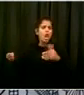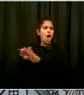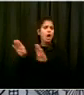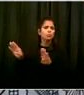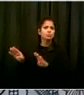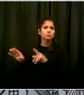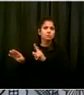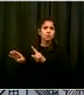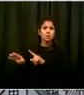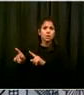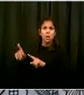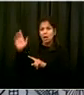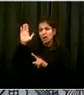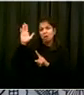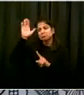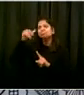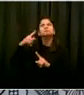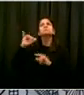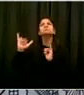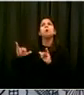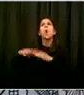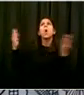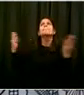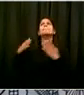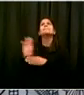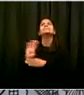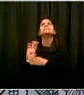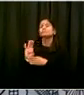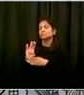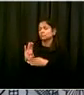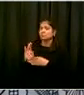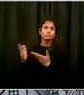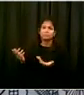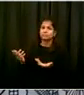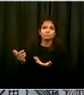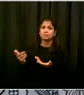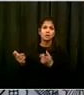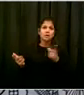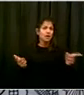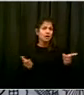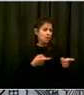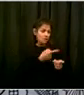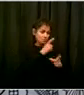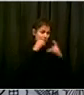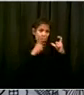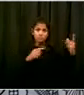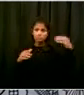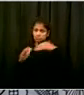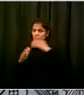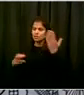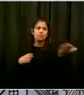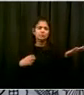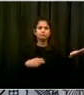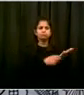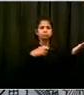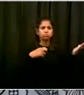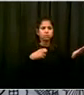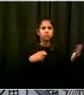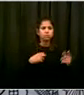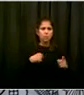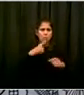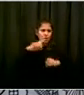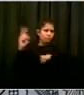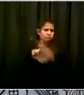penalties. If people refuse to wear a mask, there'll be penalties. Across the board, this is what we're going to have to do. We understand